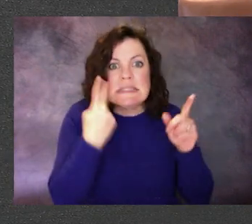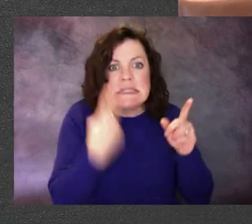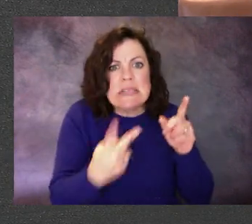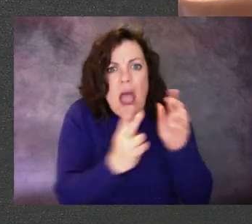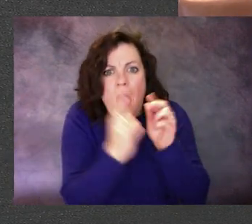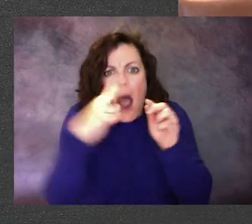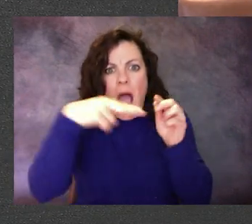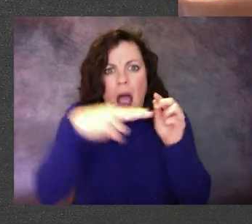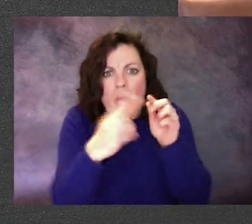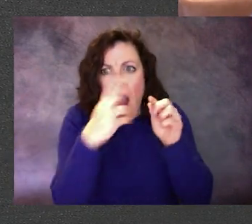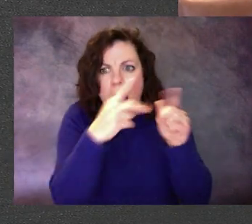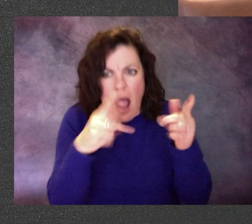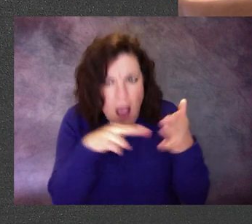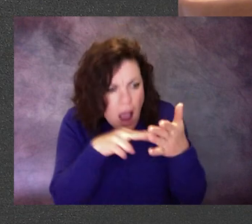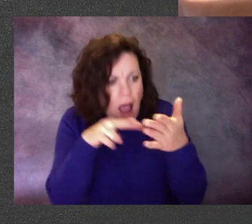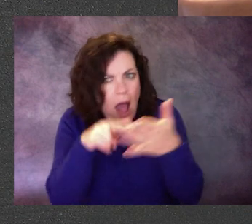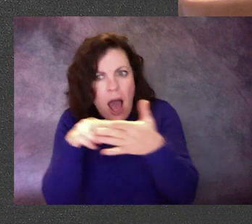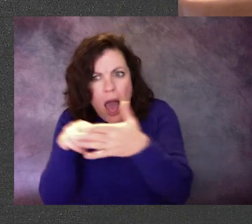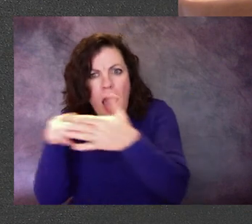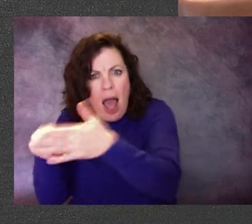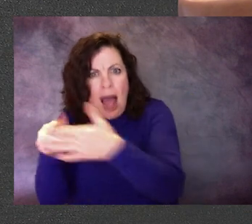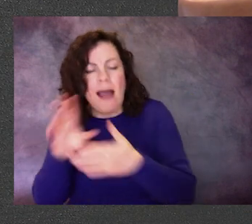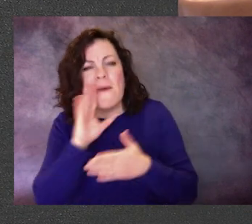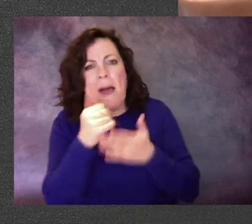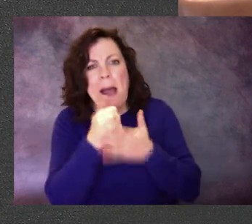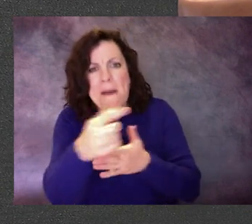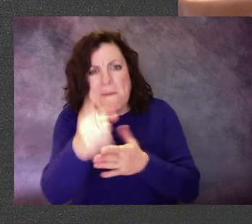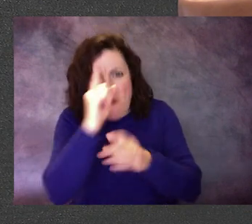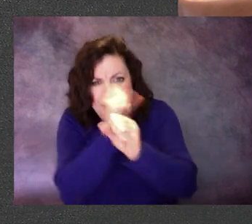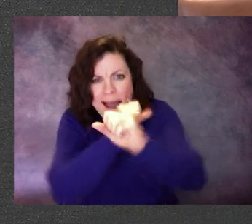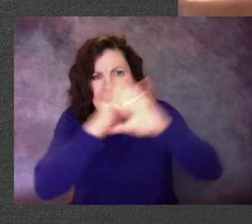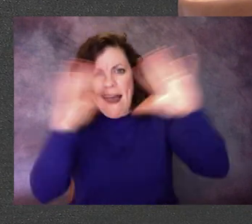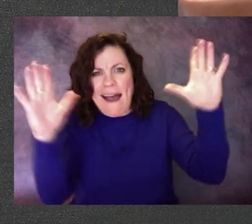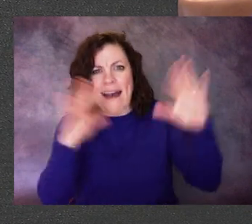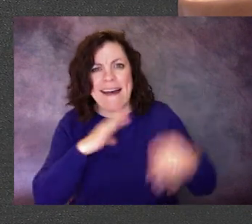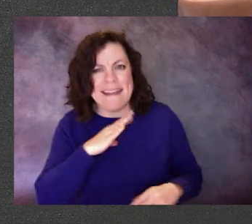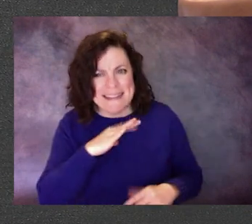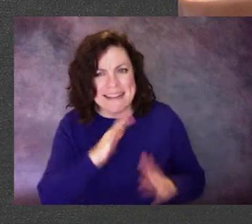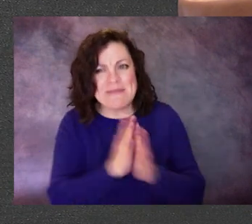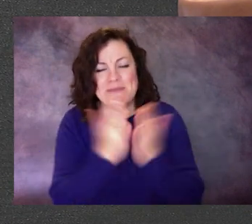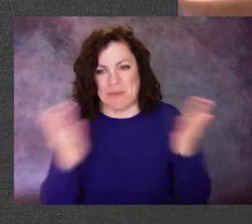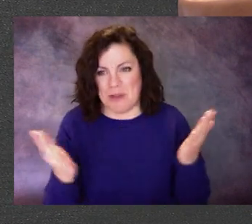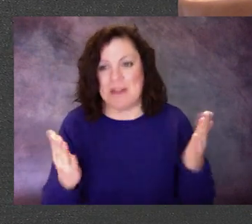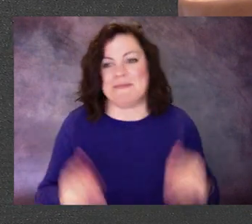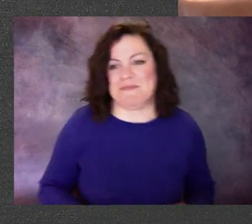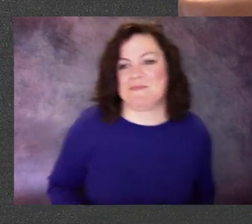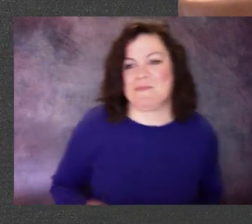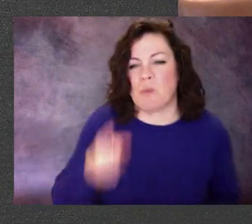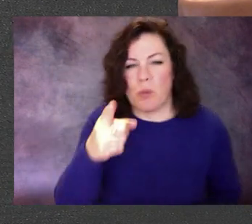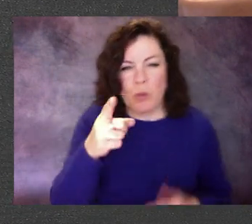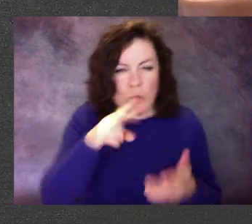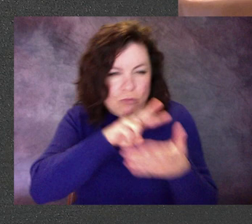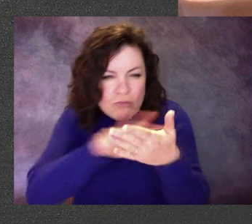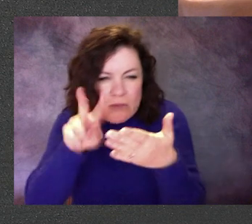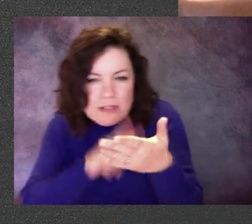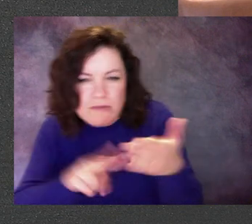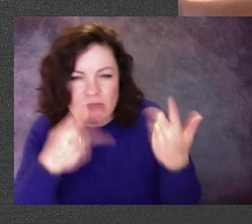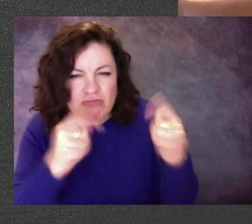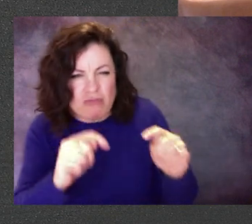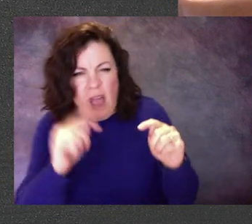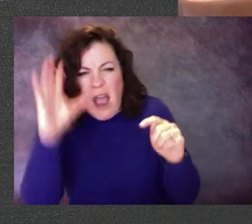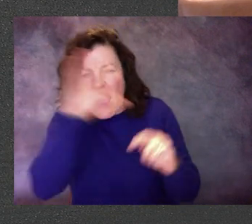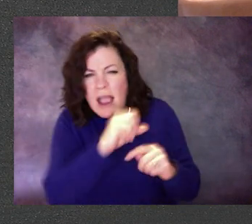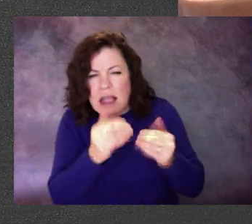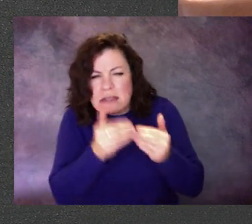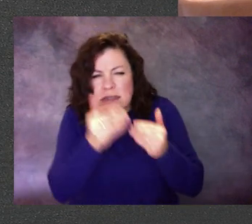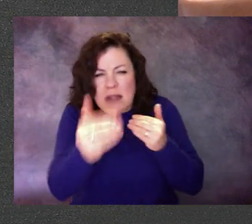And then when you turn the page, that hole becomes something in the picture. The fun part of this book is while you're reading it, you try to guess what the next page